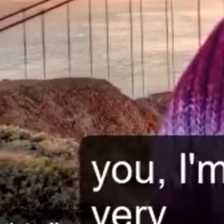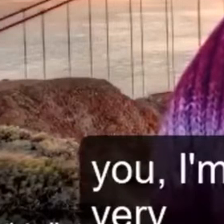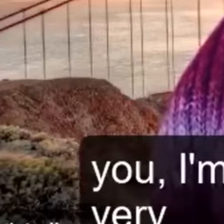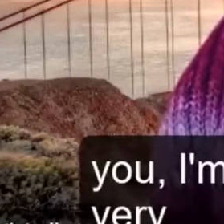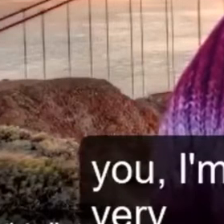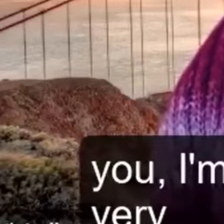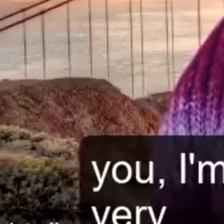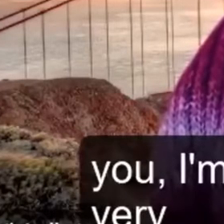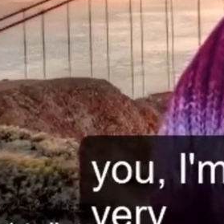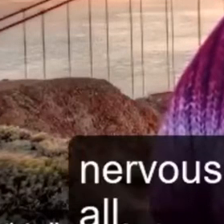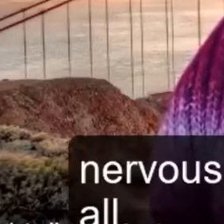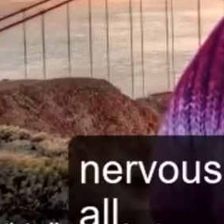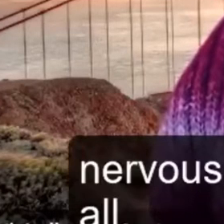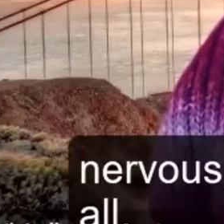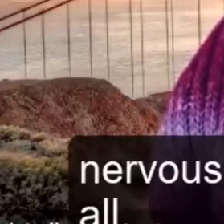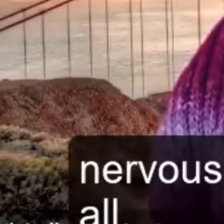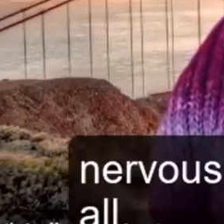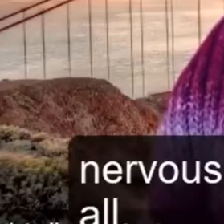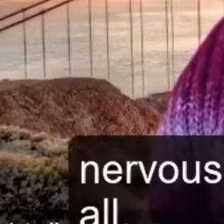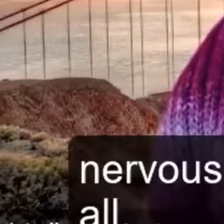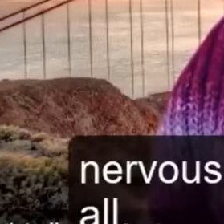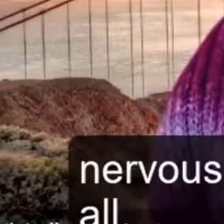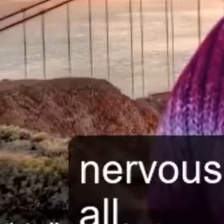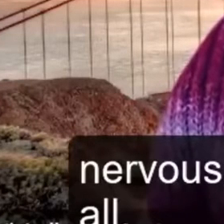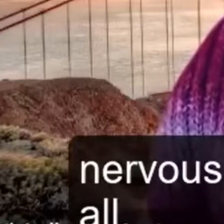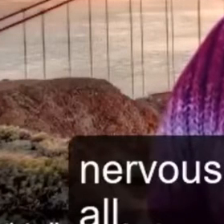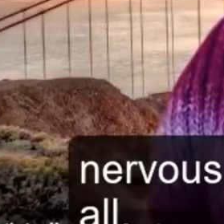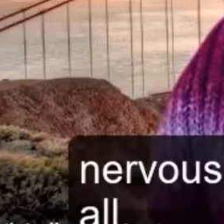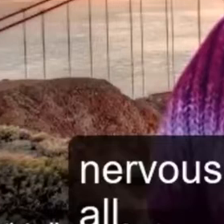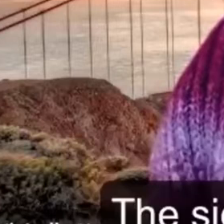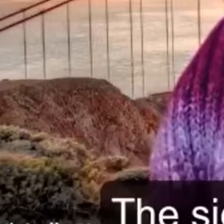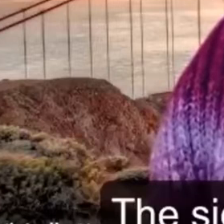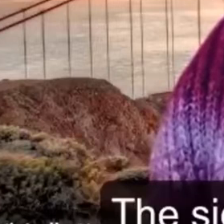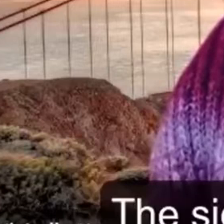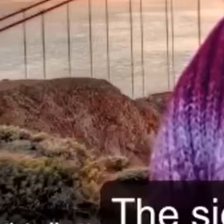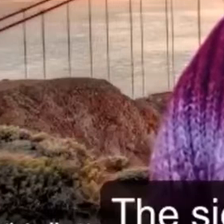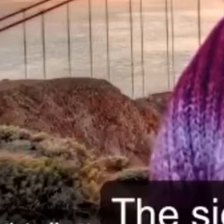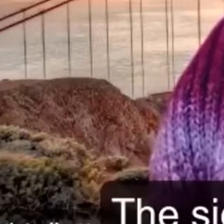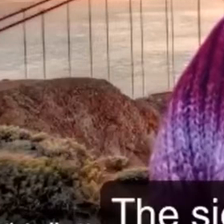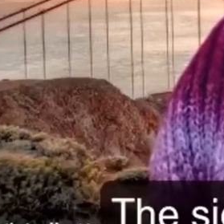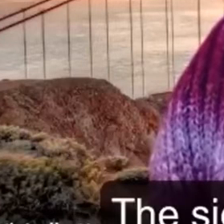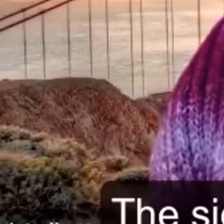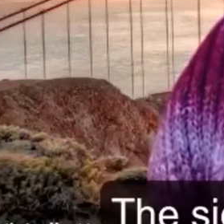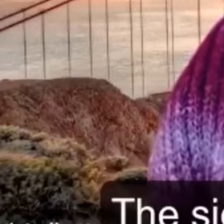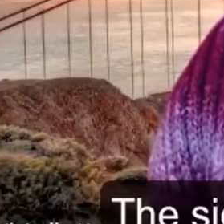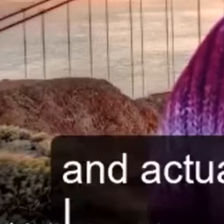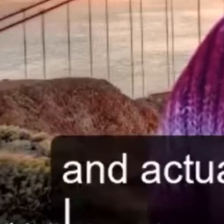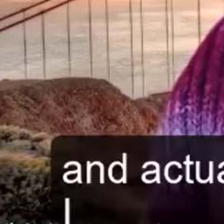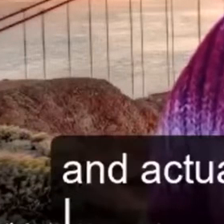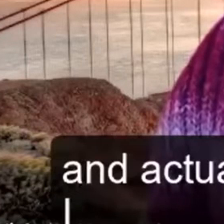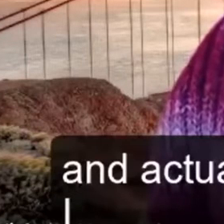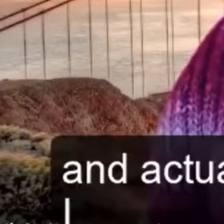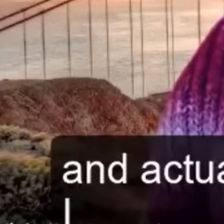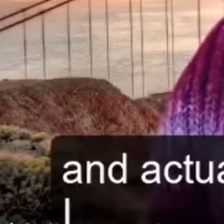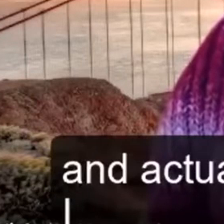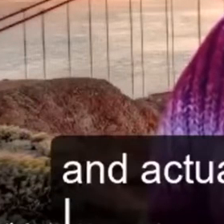needles, I was very nervous, but the shot didn't hurt at all. The side effects were minimal.